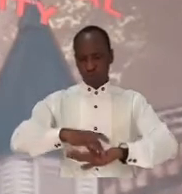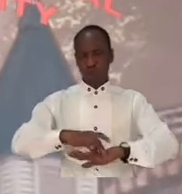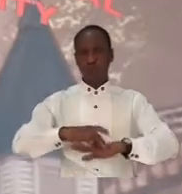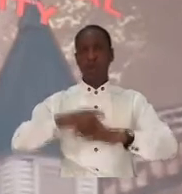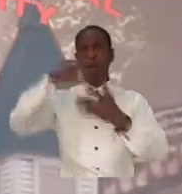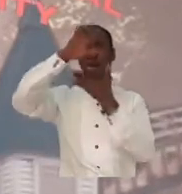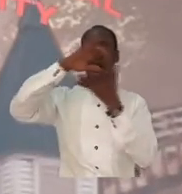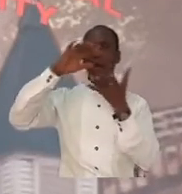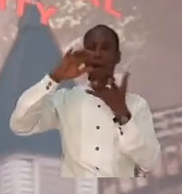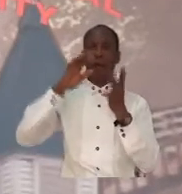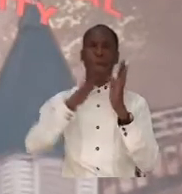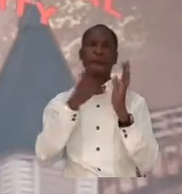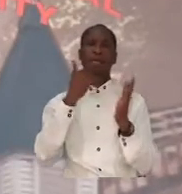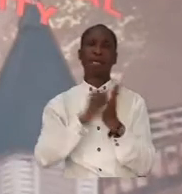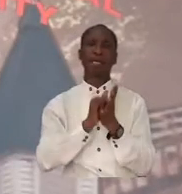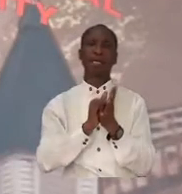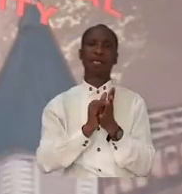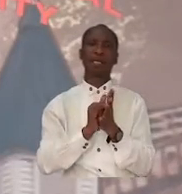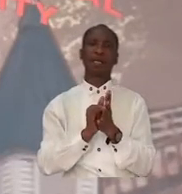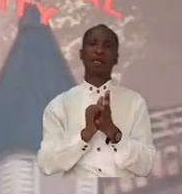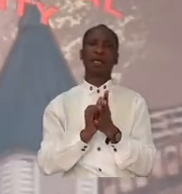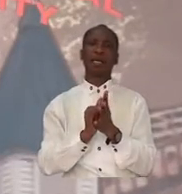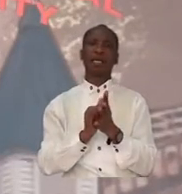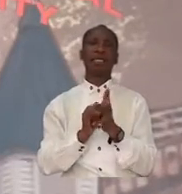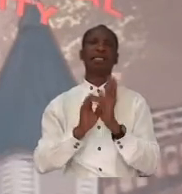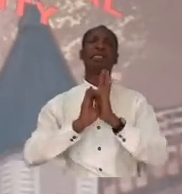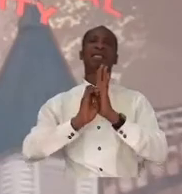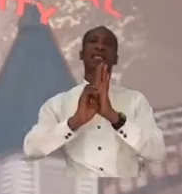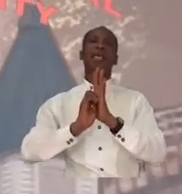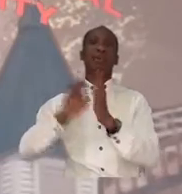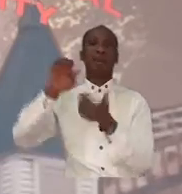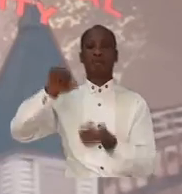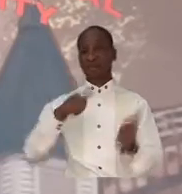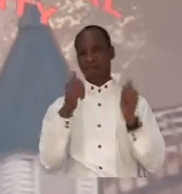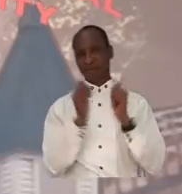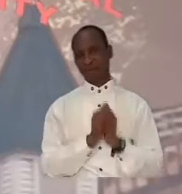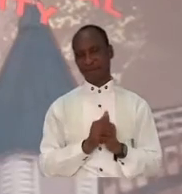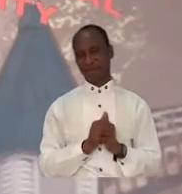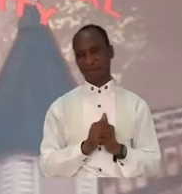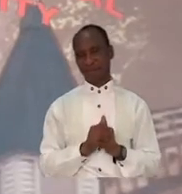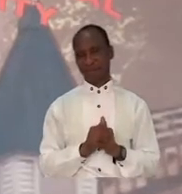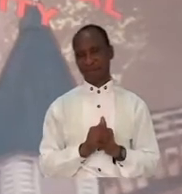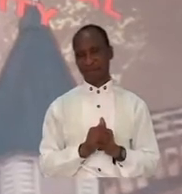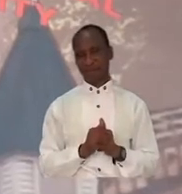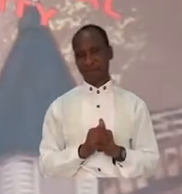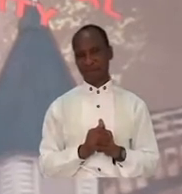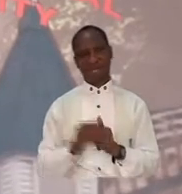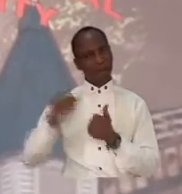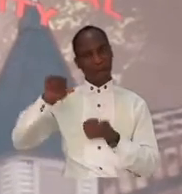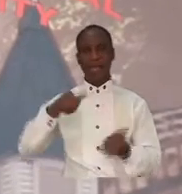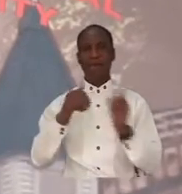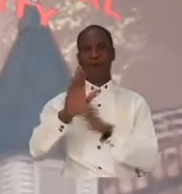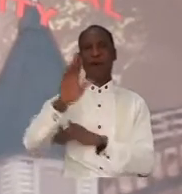which they walk, the Bible says they were baptized into Moses. Bible mu asem ye ni